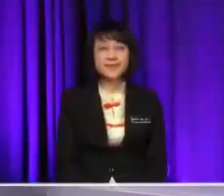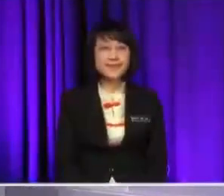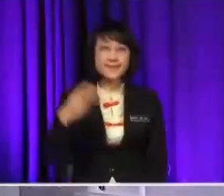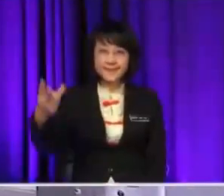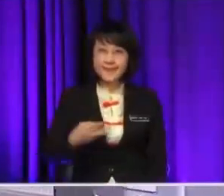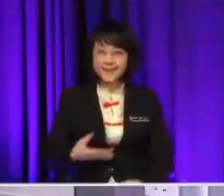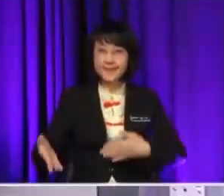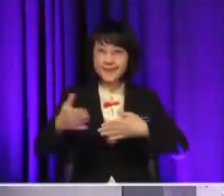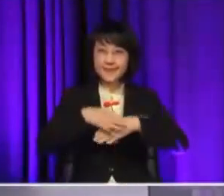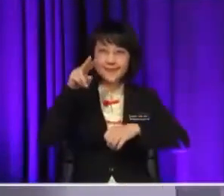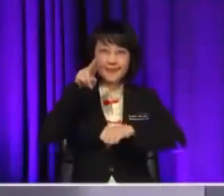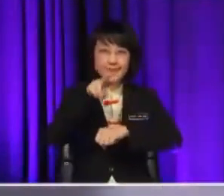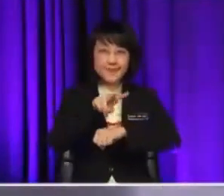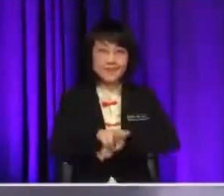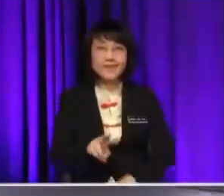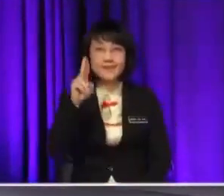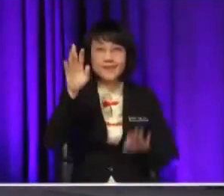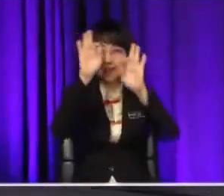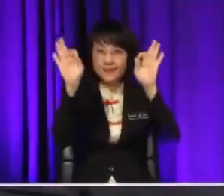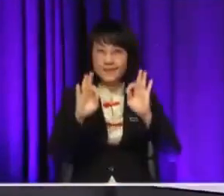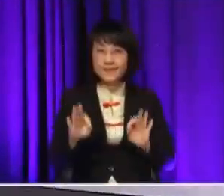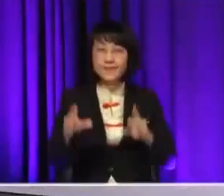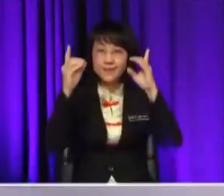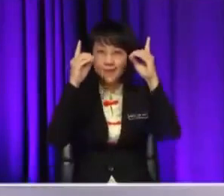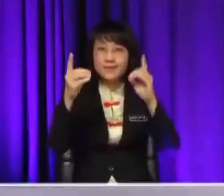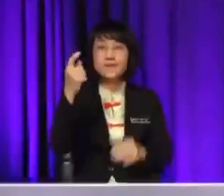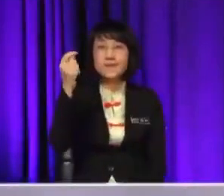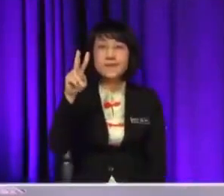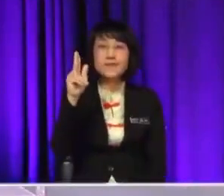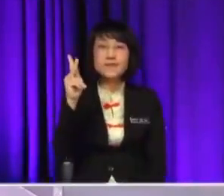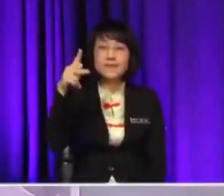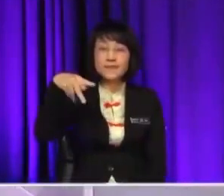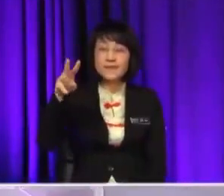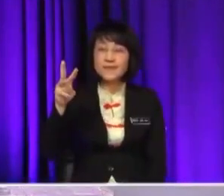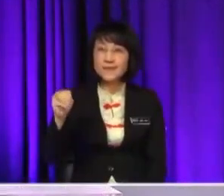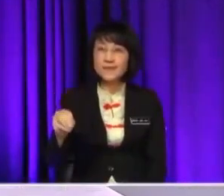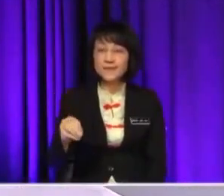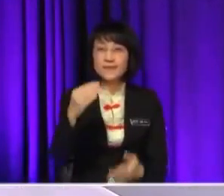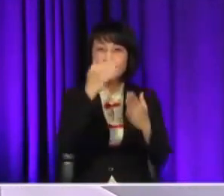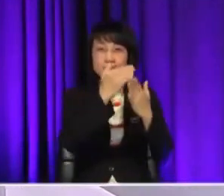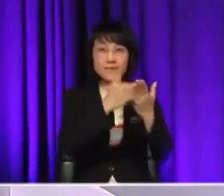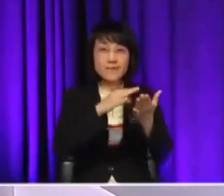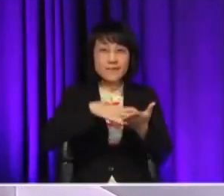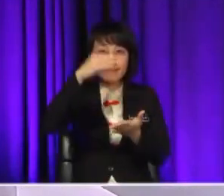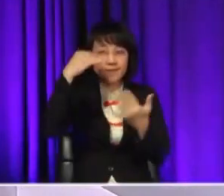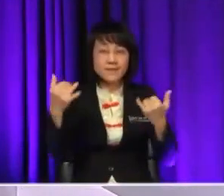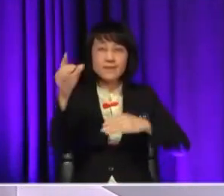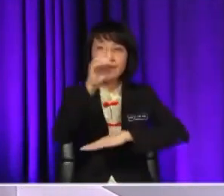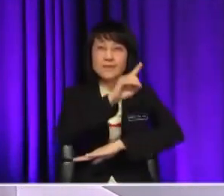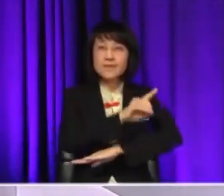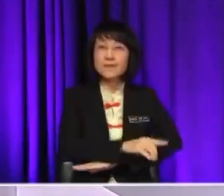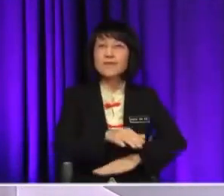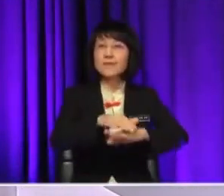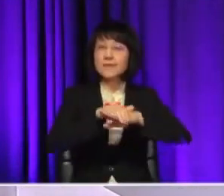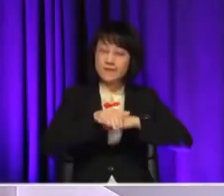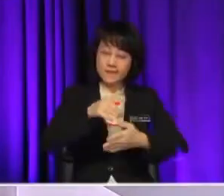Welcome back. You're now watching Upper Form on DidikTV KPM. Our lesson for today is English Literature together with Madam